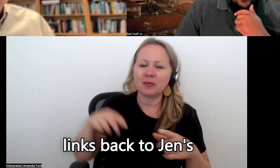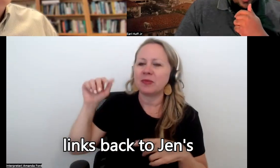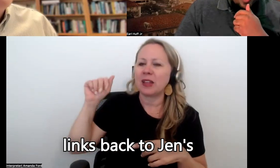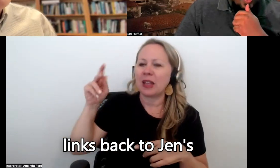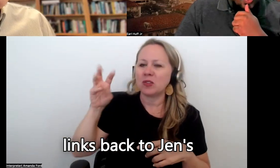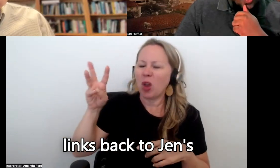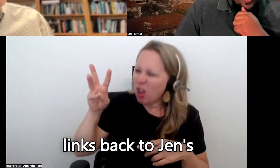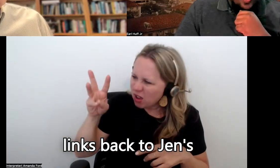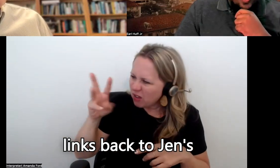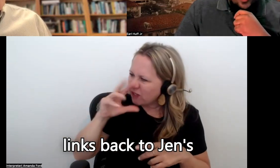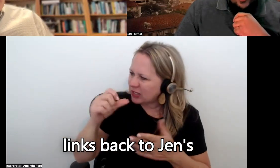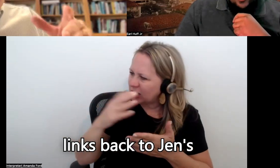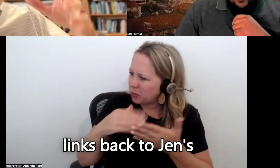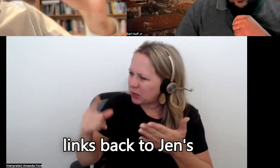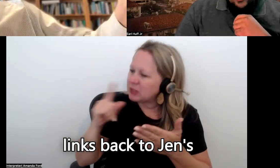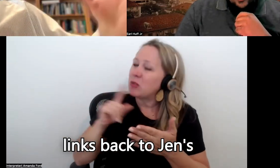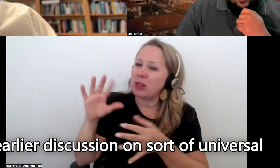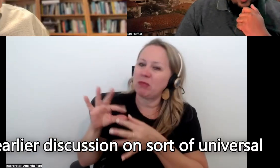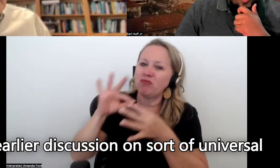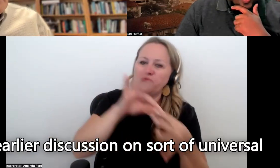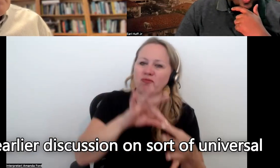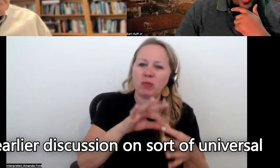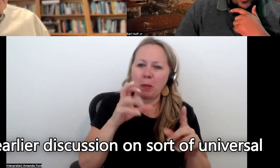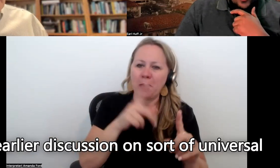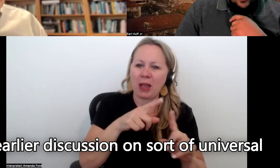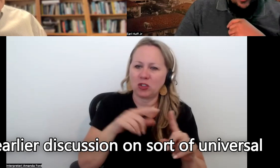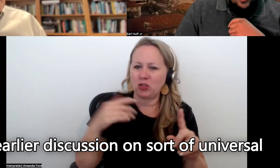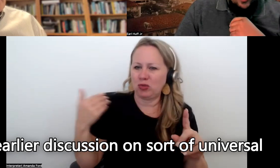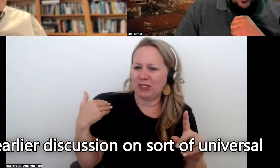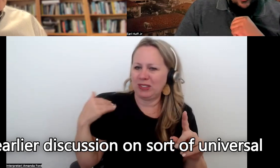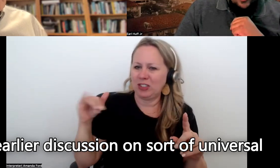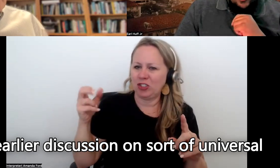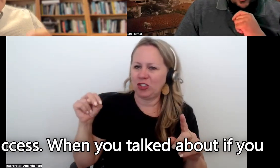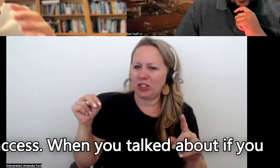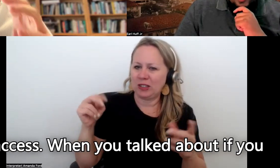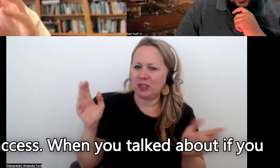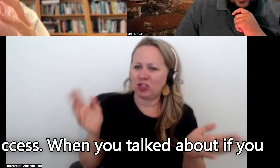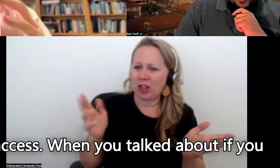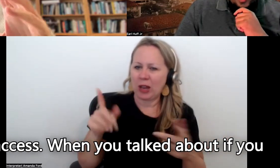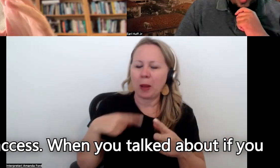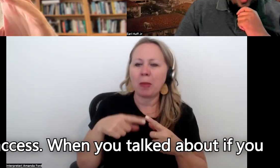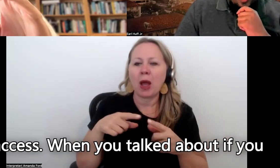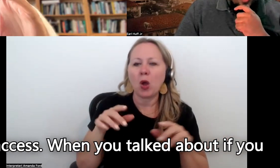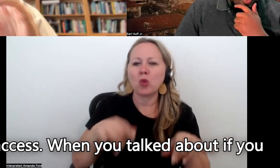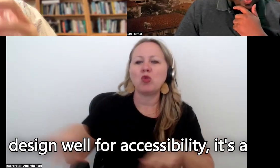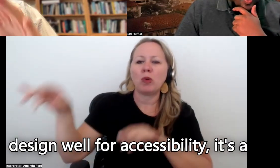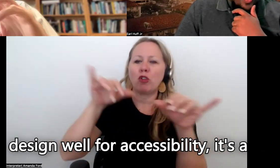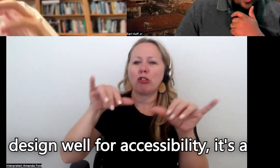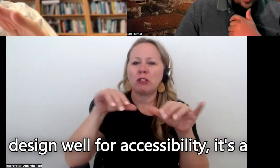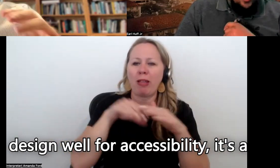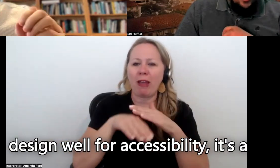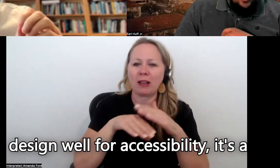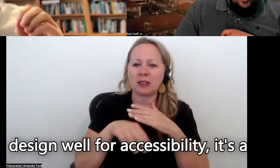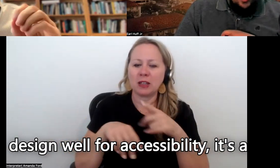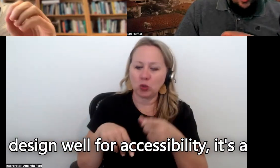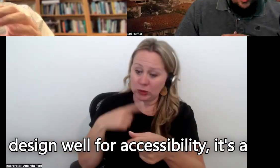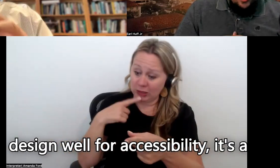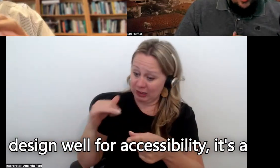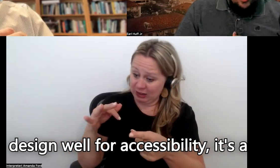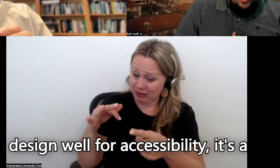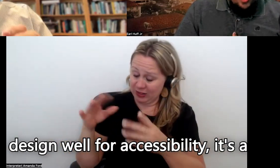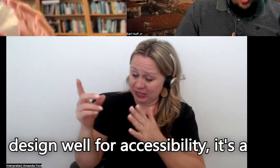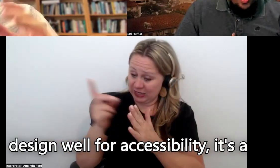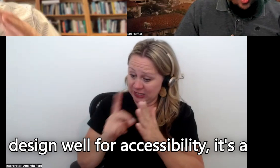back to Jen's earlier discussion on sort of universal access. You talked about if you design well